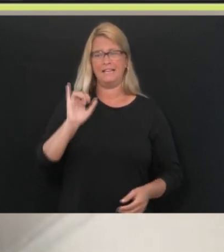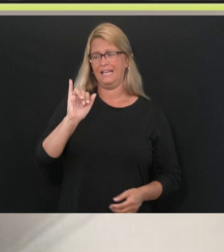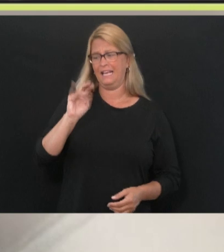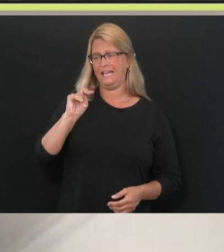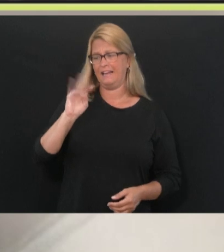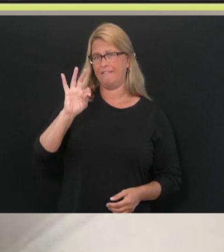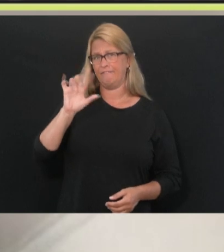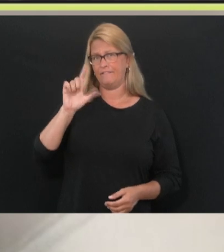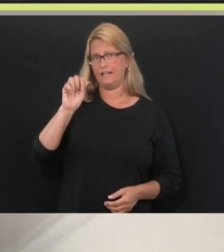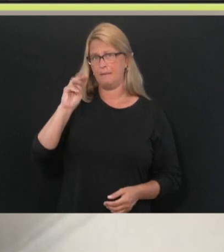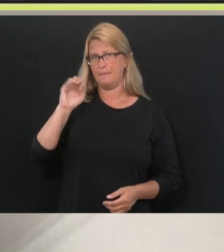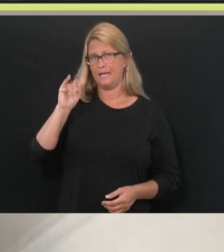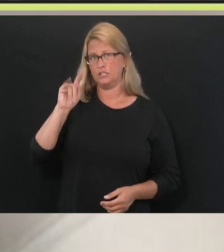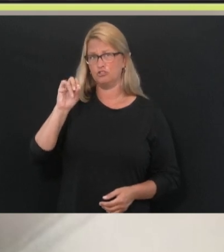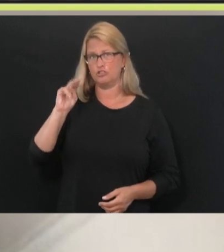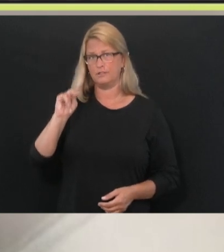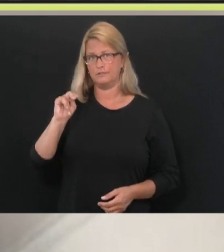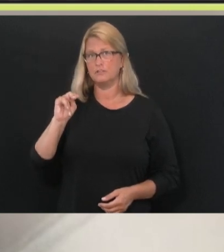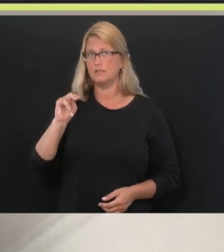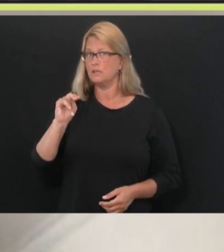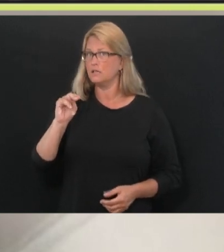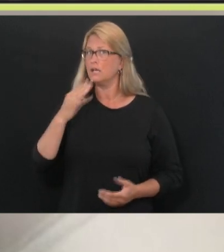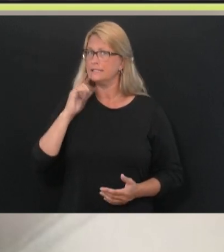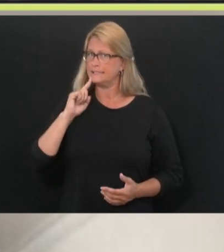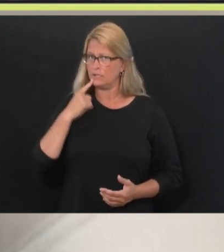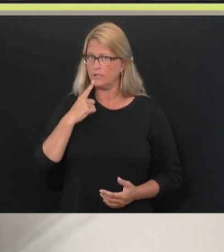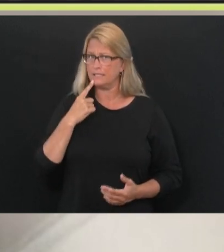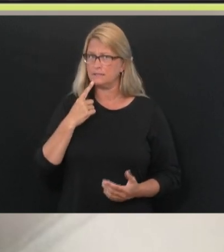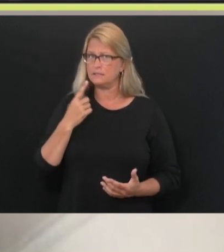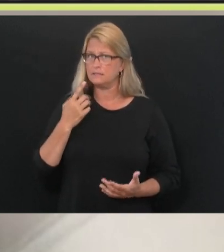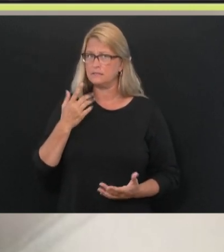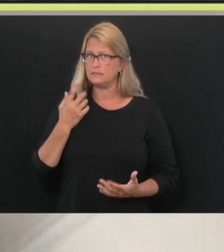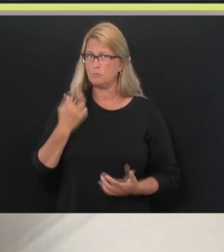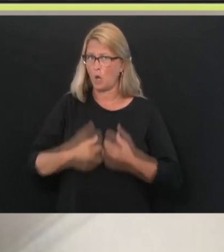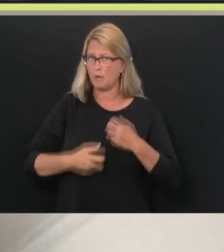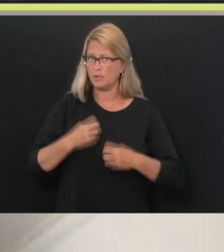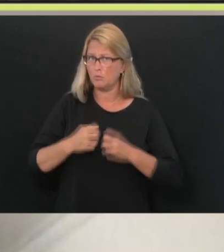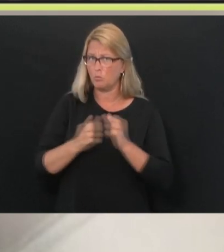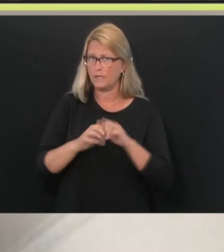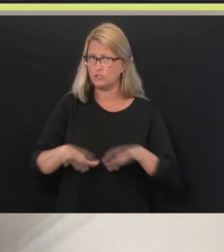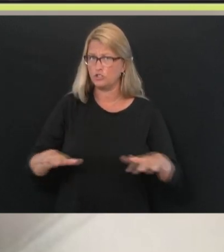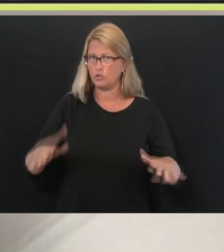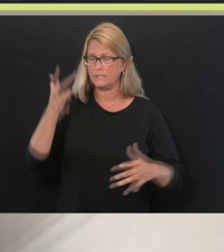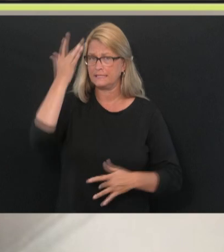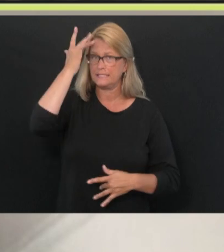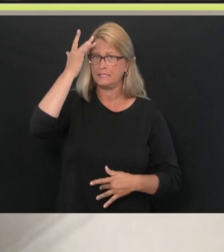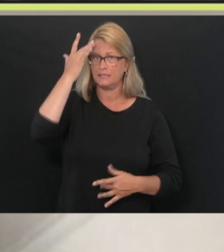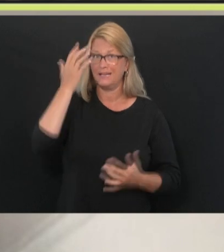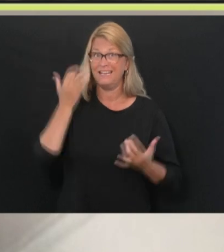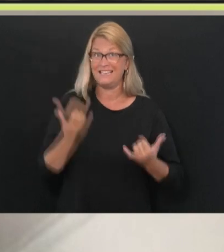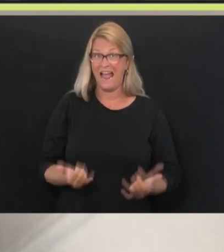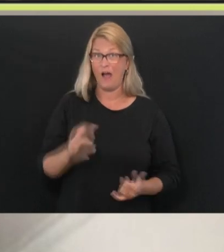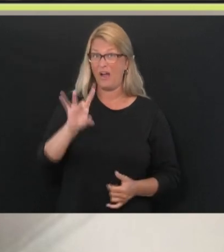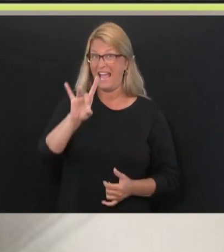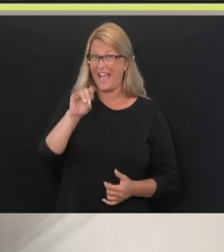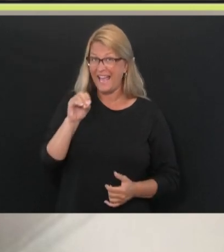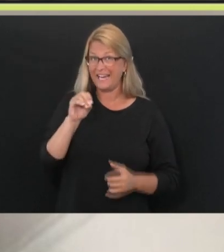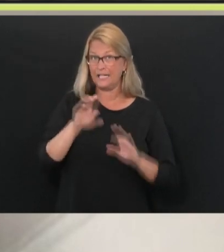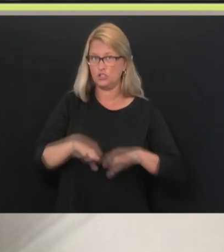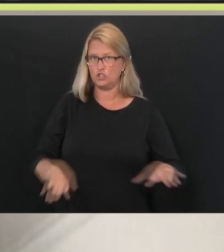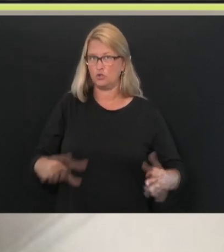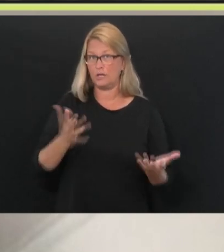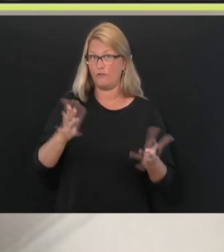of the great blood vessels. And to date, about 80 children have died, as I